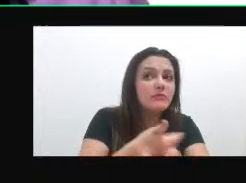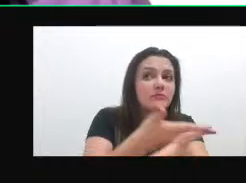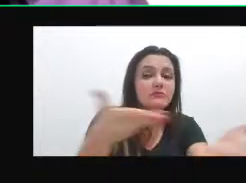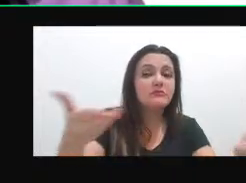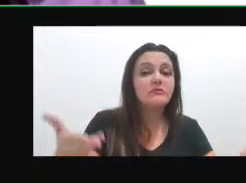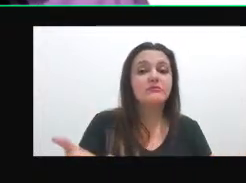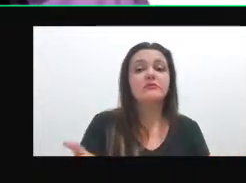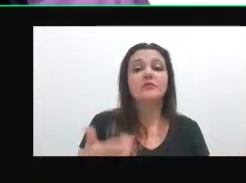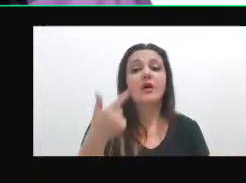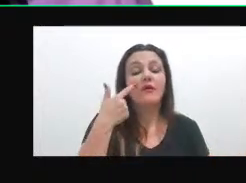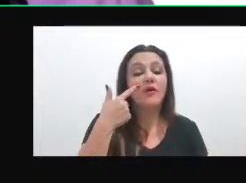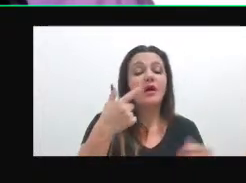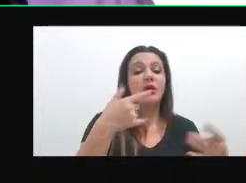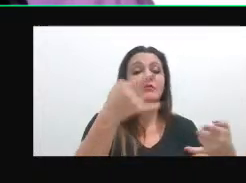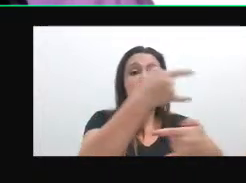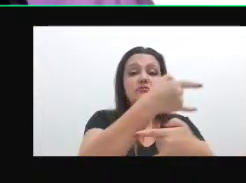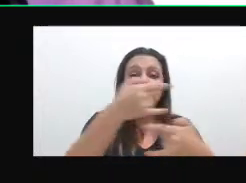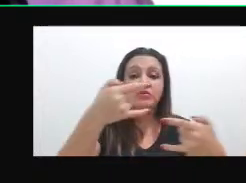other teachers.